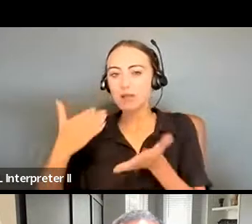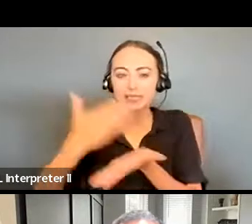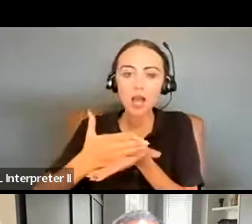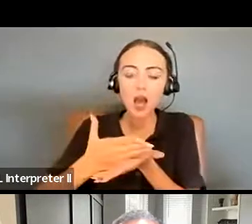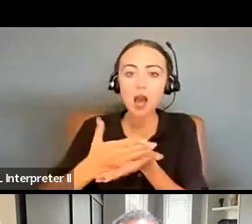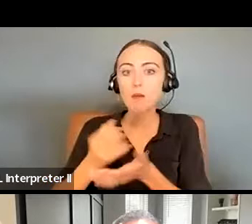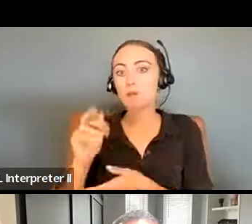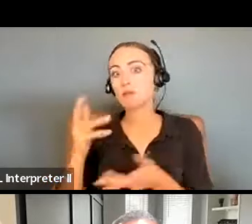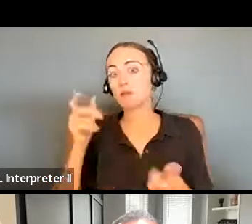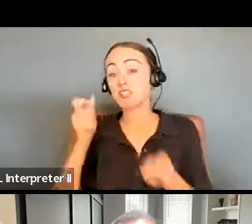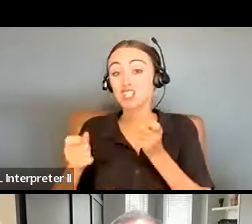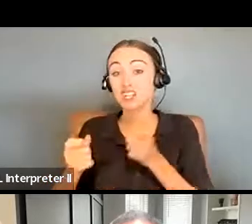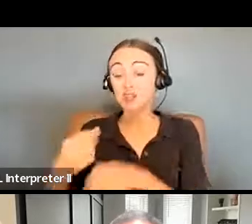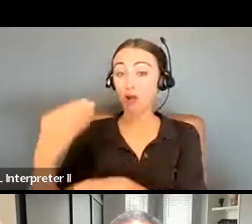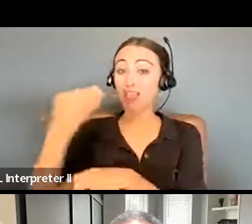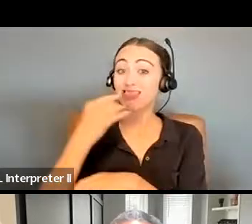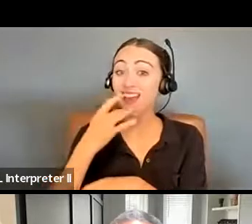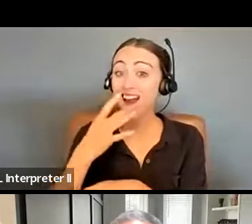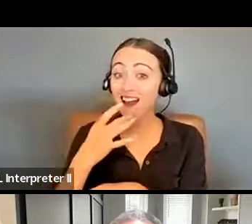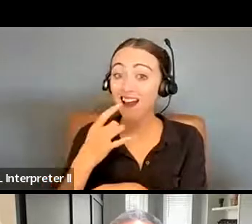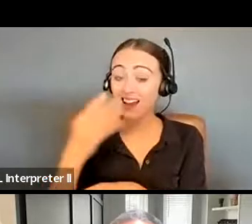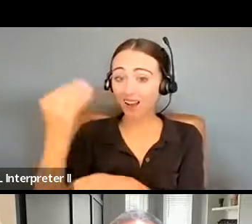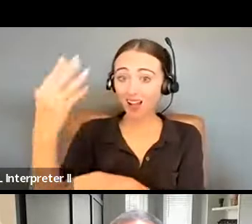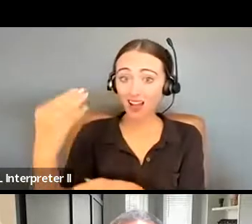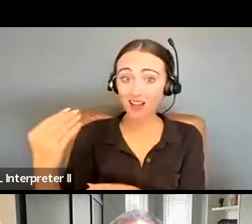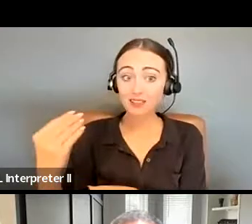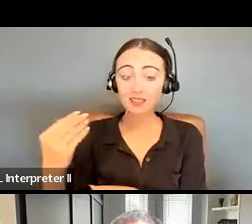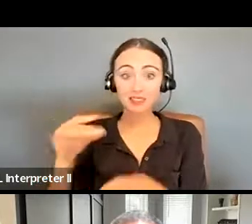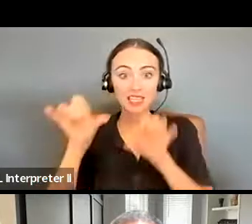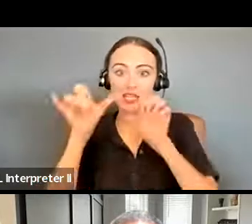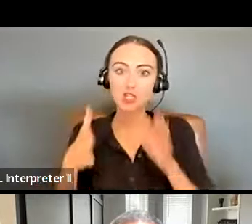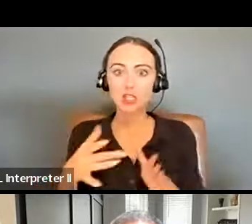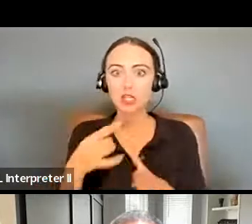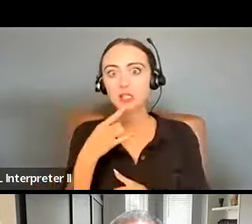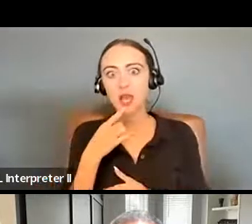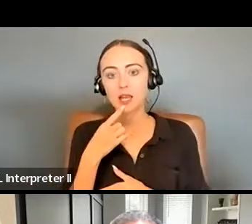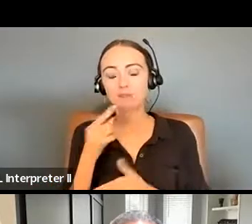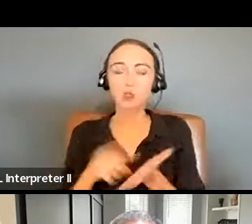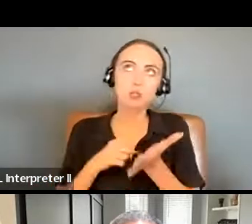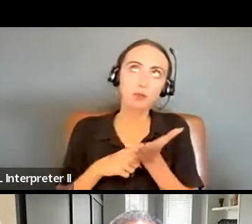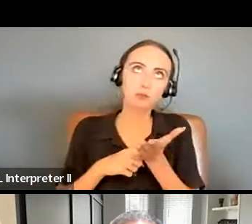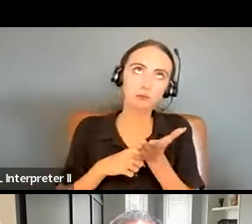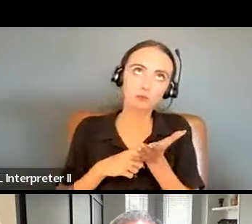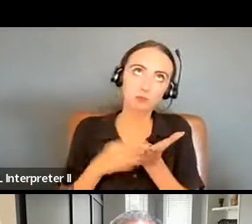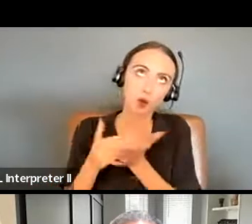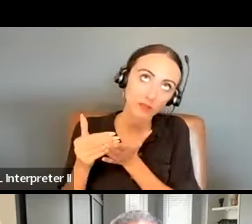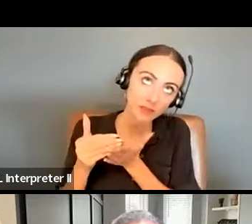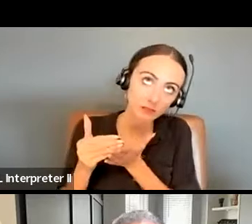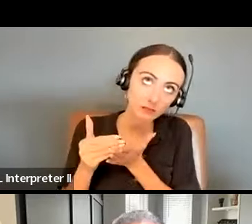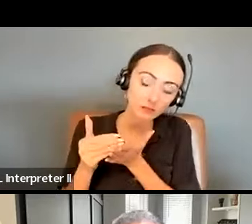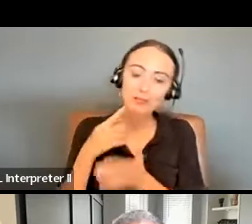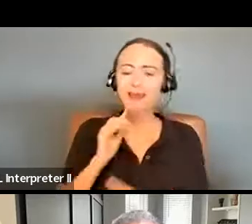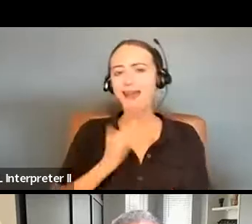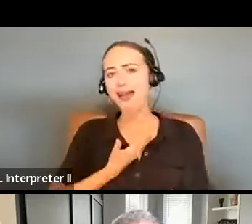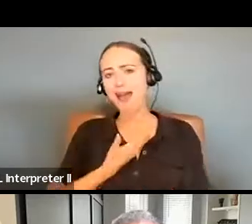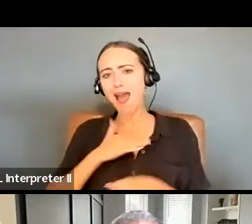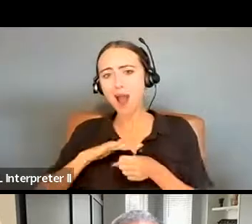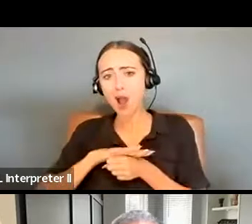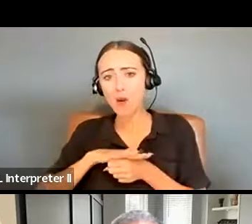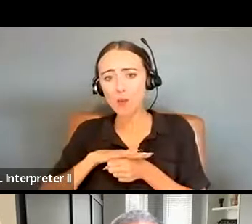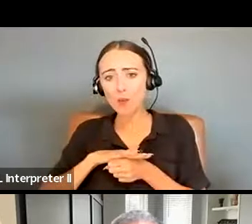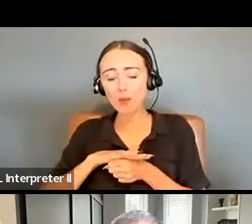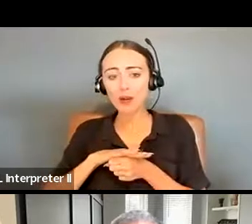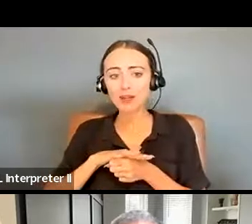intersections, sort of engineers sort of say sometimes, or a lot of the times, I would at least say in our ward, they